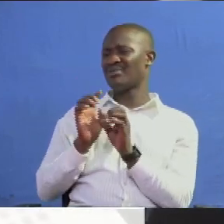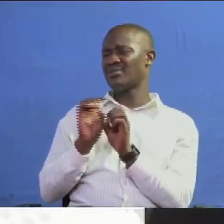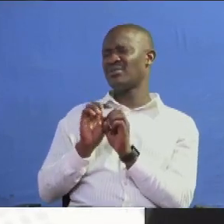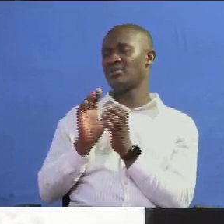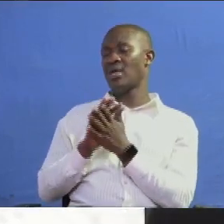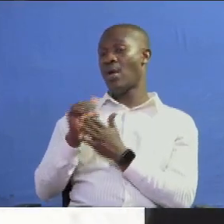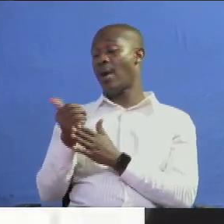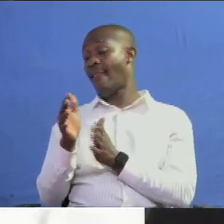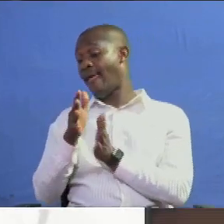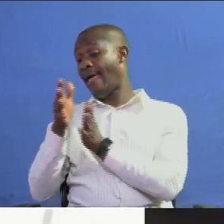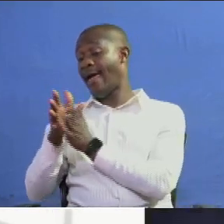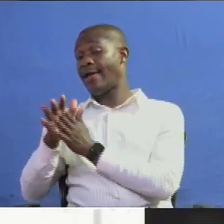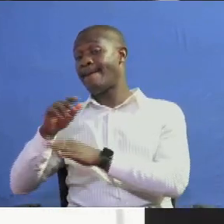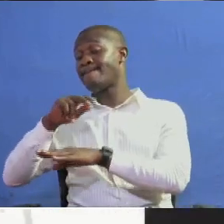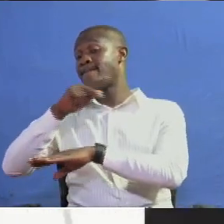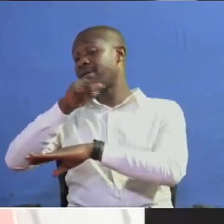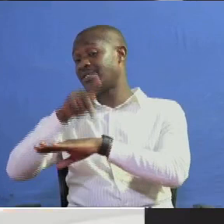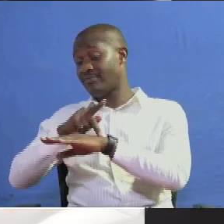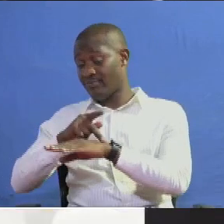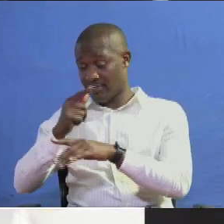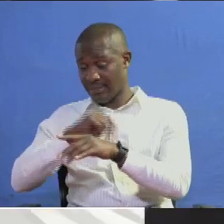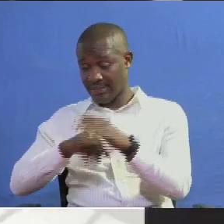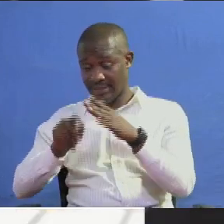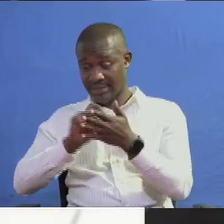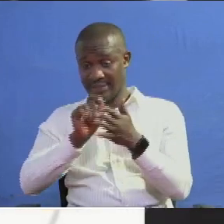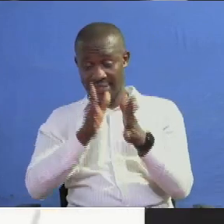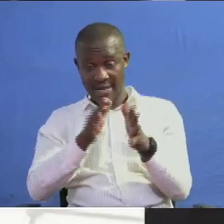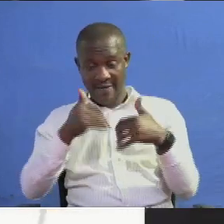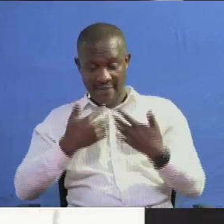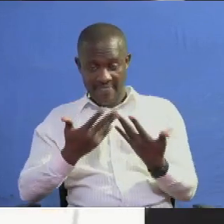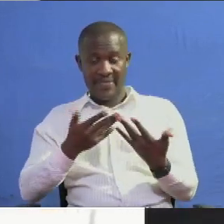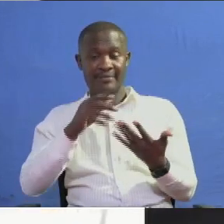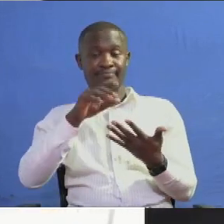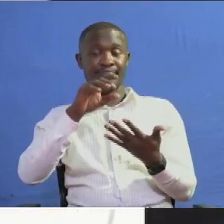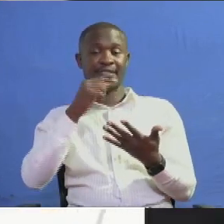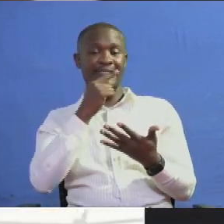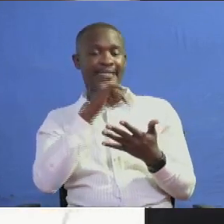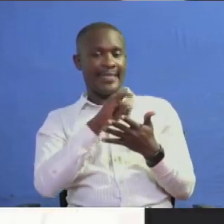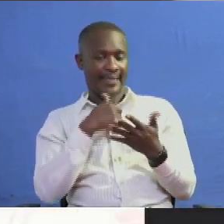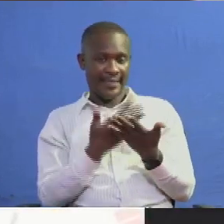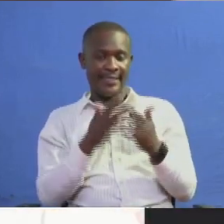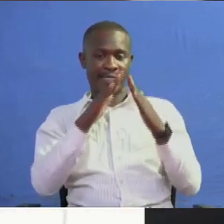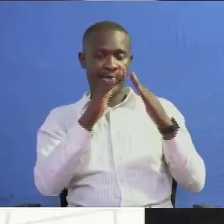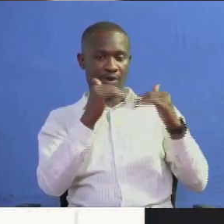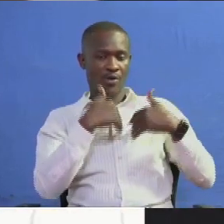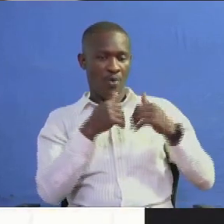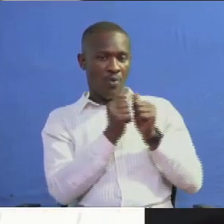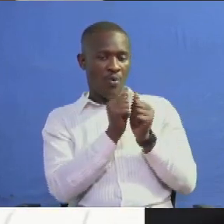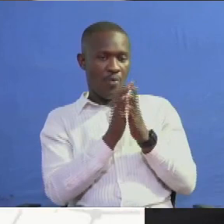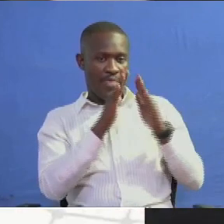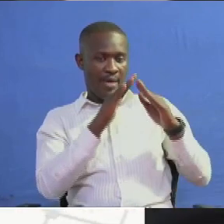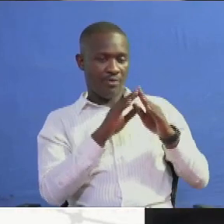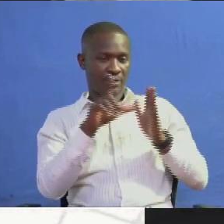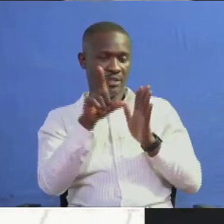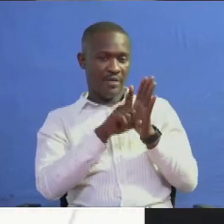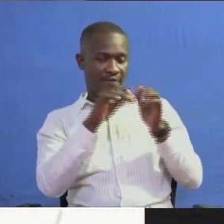On the other hand, Principal Secretary, State Department of Housing and Urban Development, Charles Hinga, alleged that the housing project through the housing levy